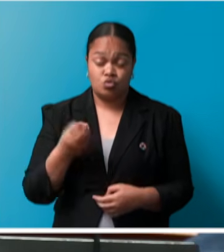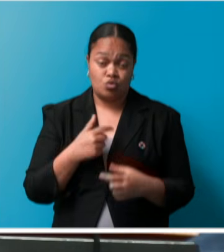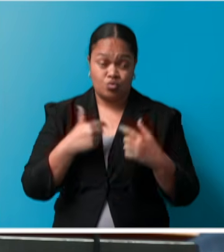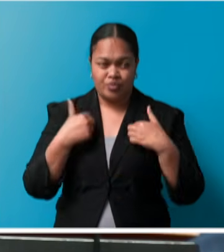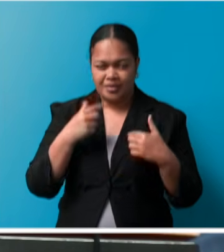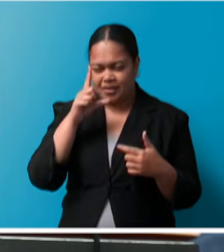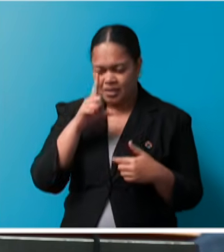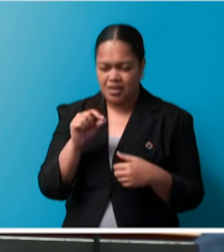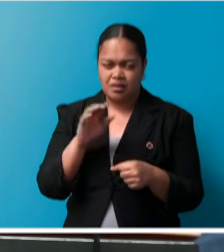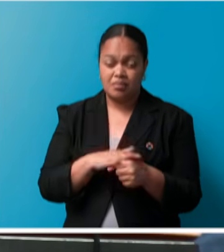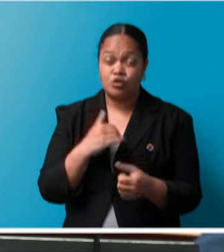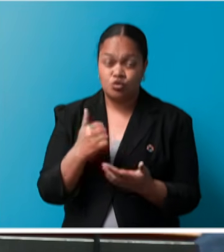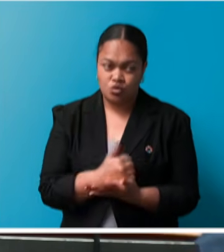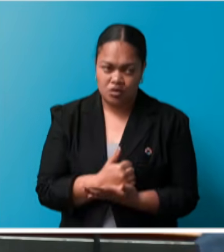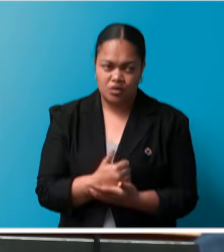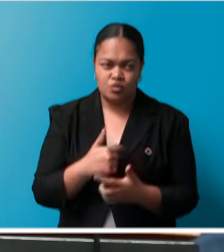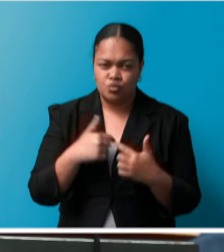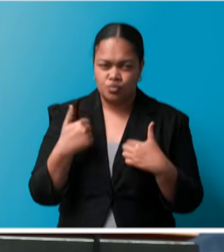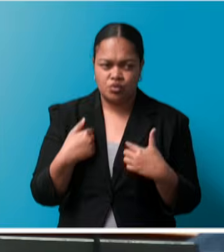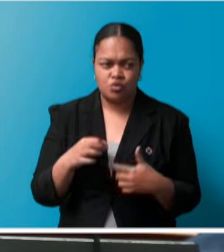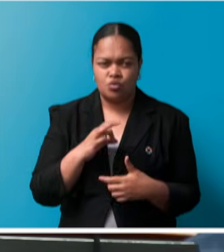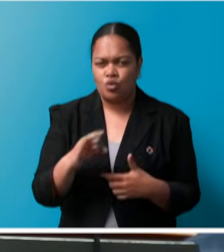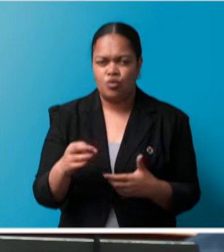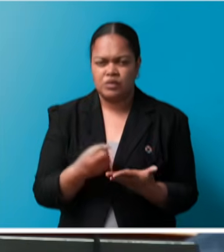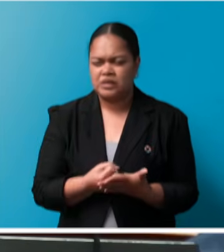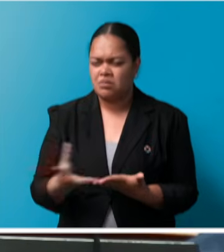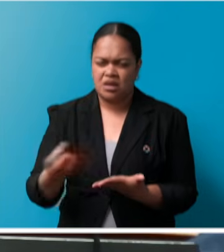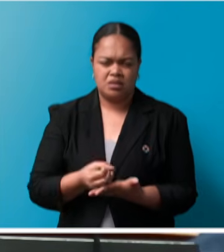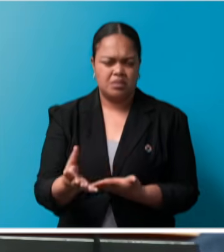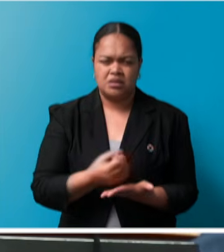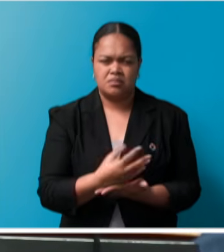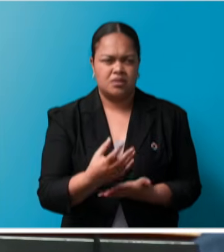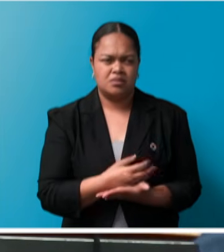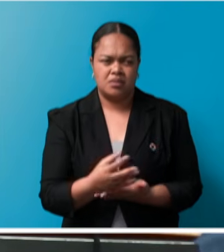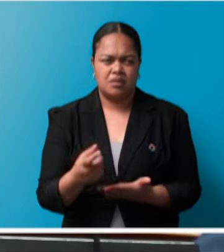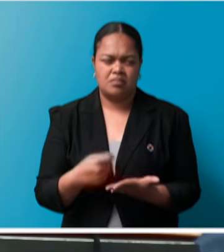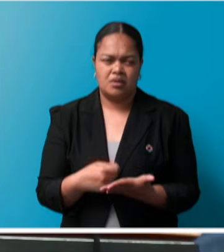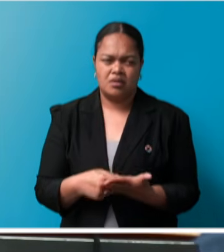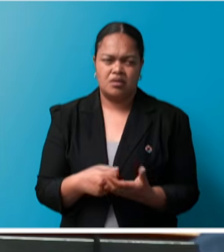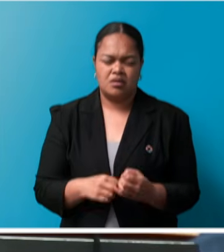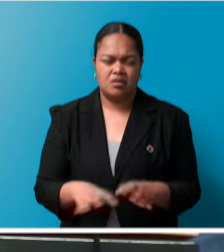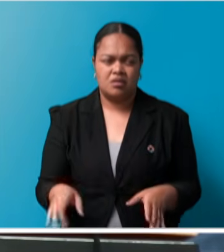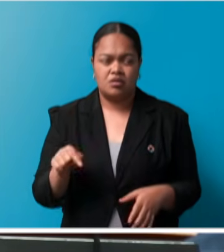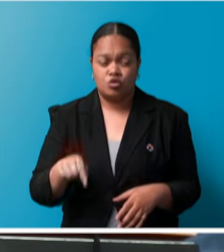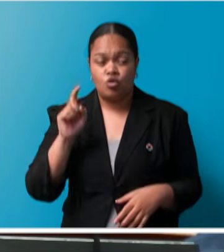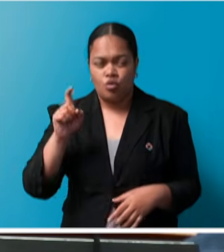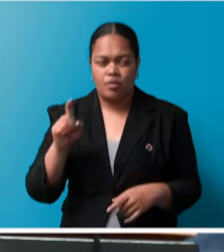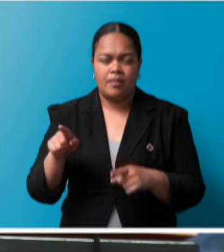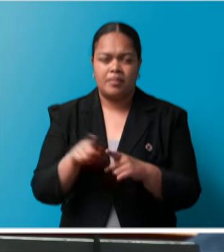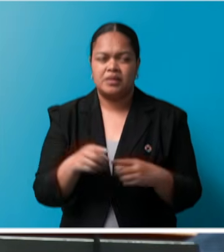make sure that we don't spend money in duplicacy. This is called business